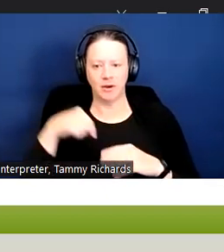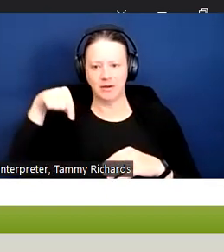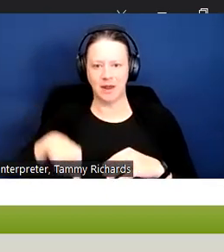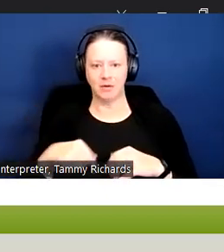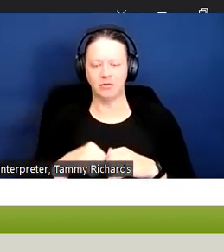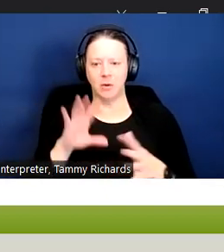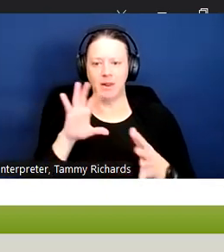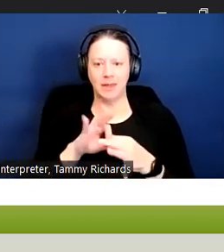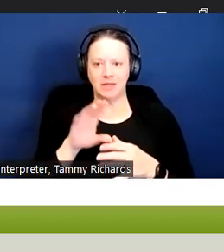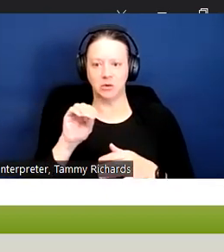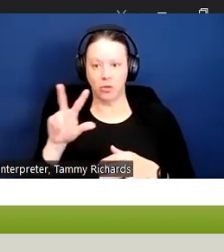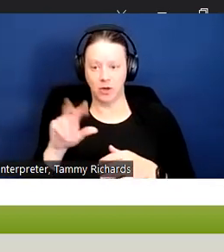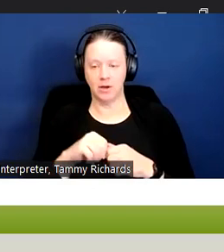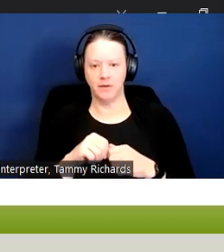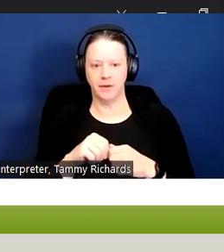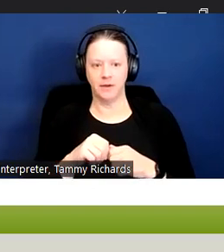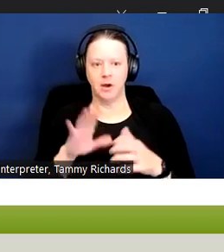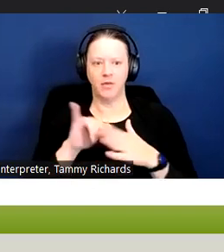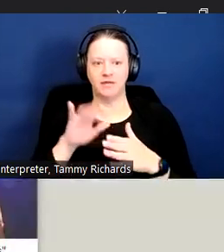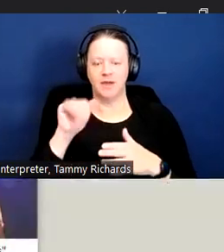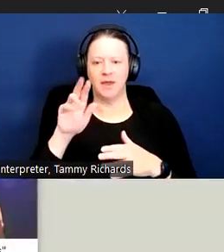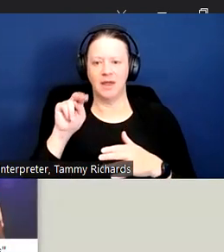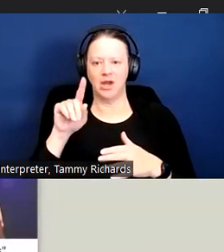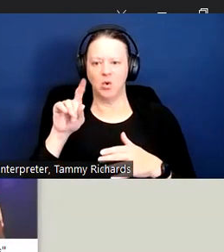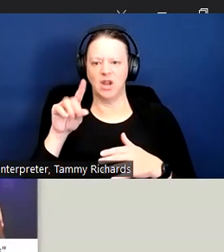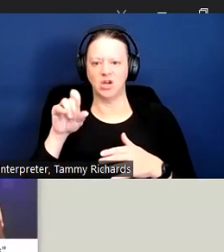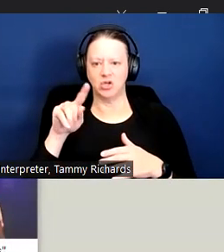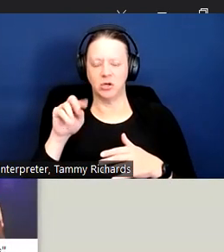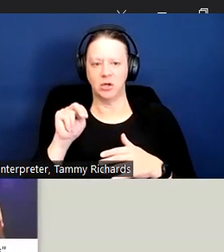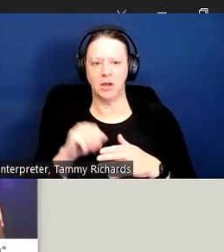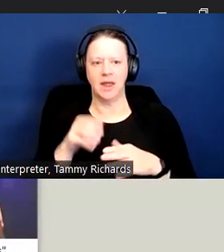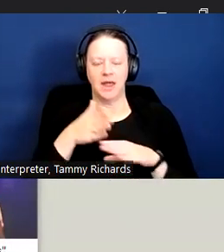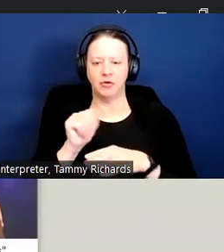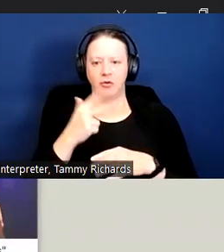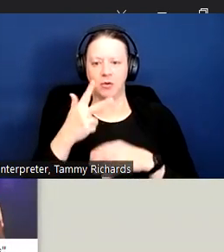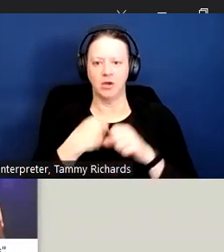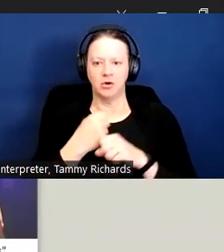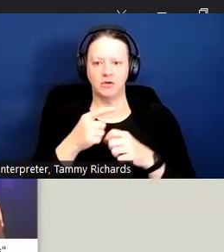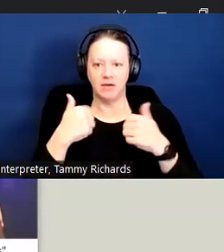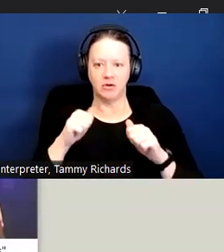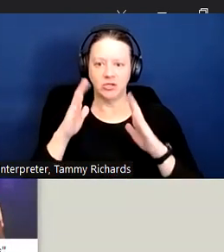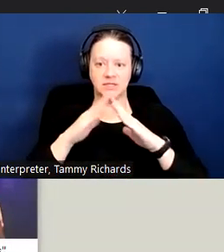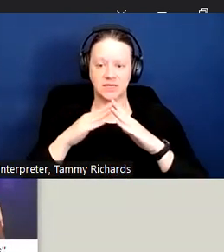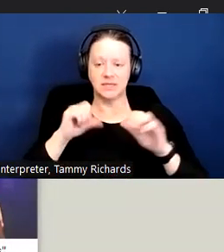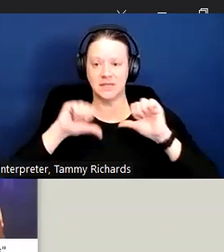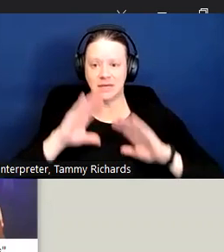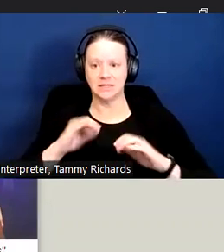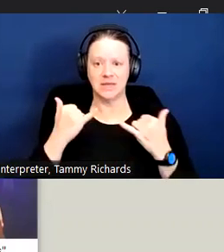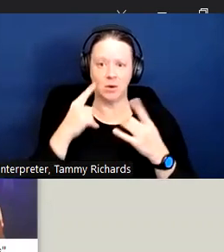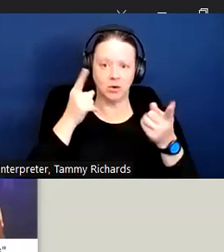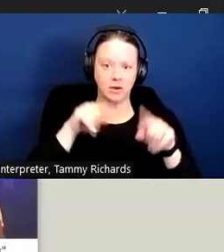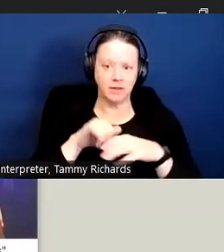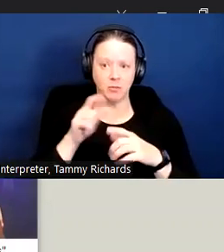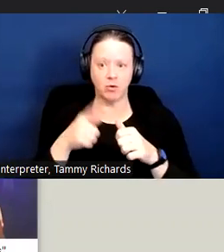03. That 03 is the annotation. You can ignore it. After 3 years of effort, city scientists now agree that the primary cause of the 2003